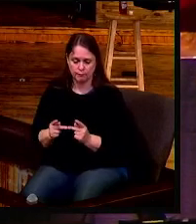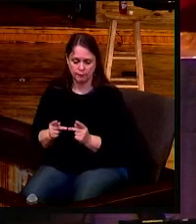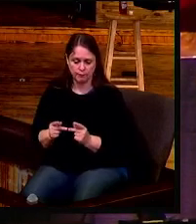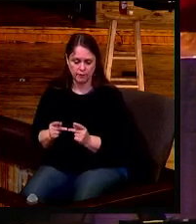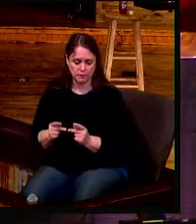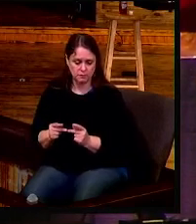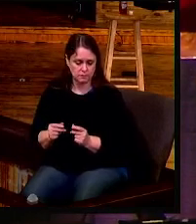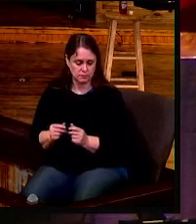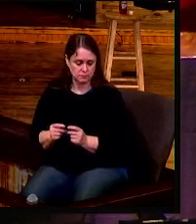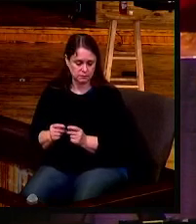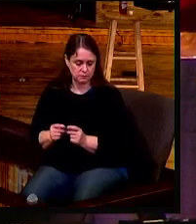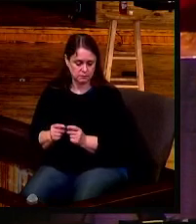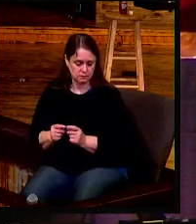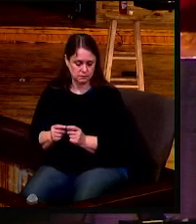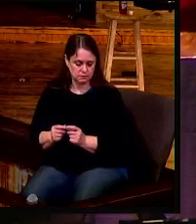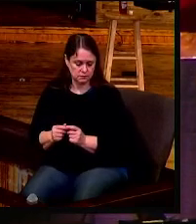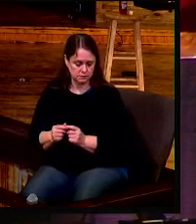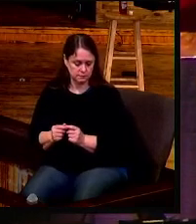whole body.